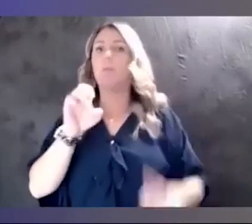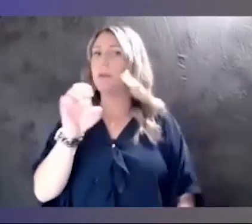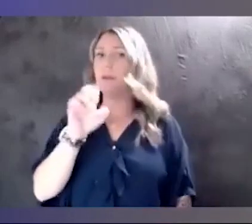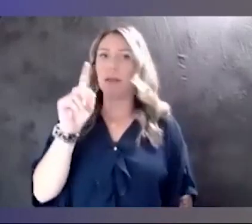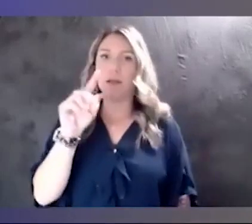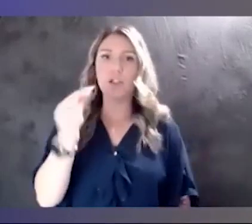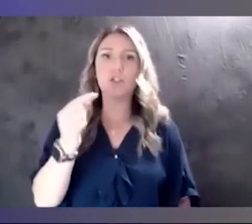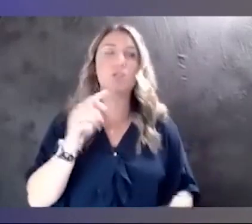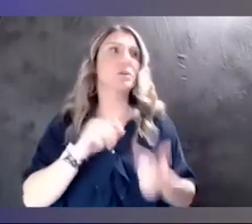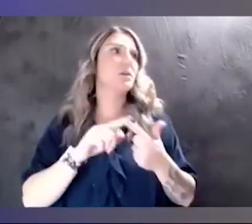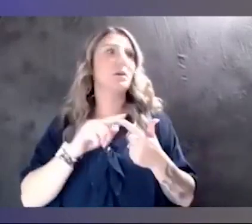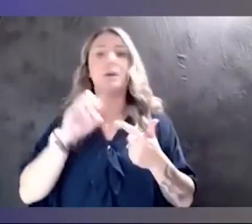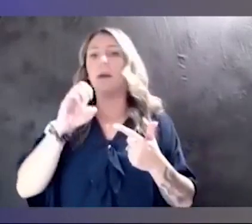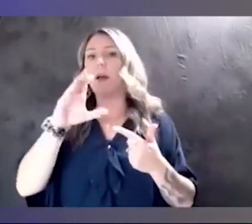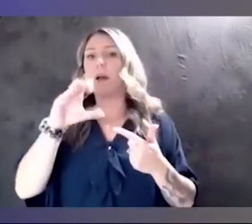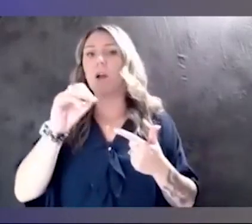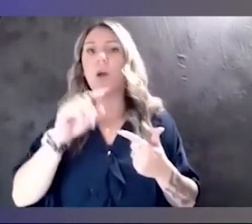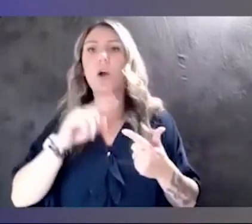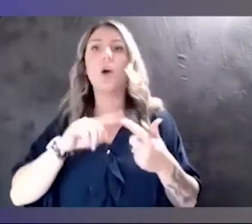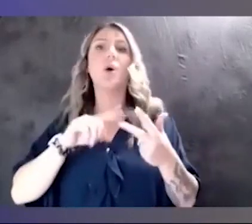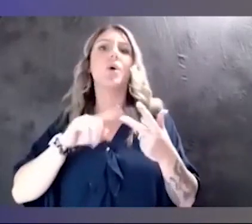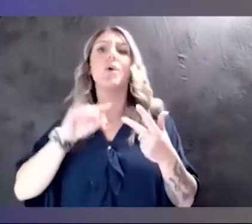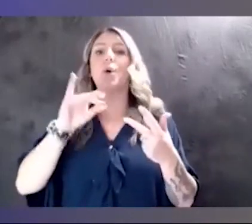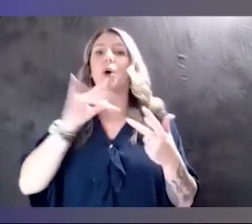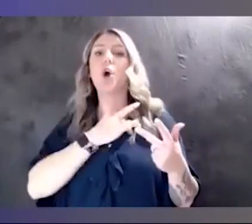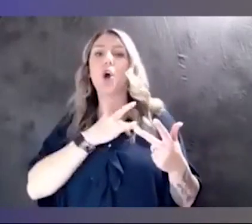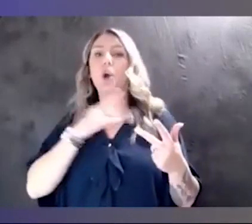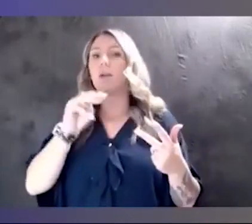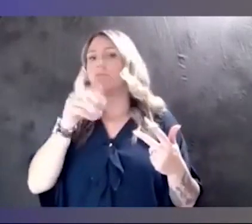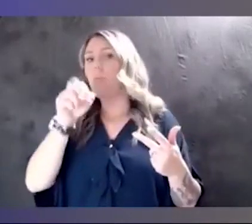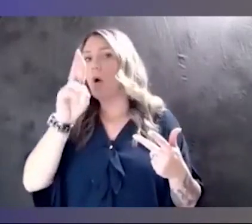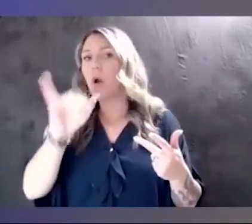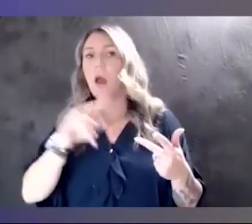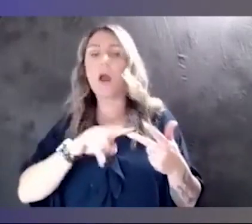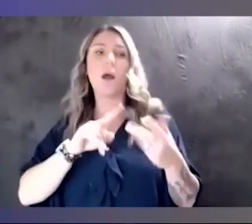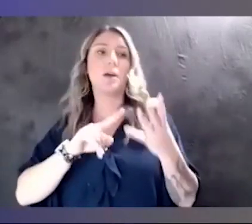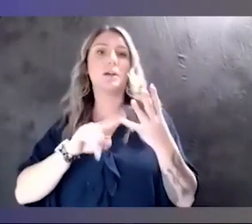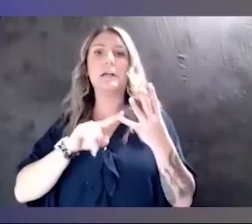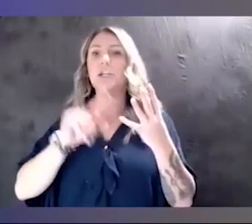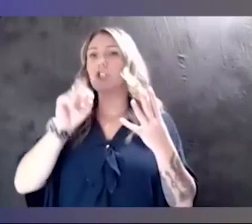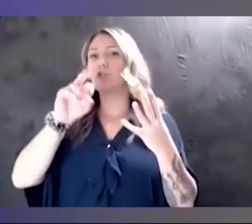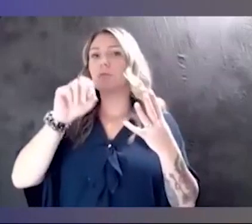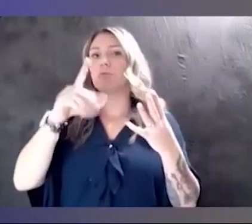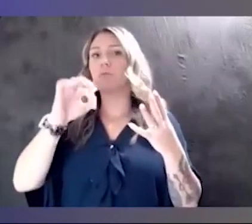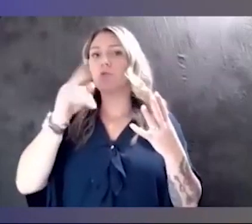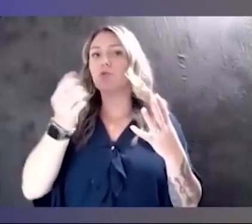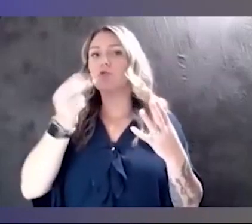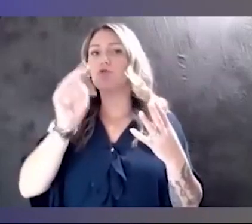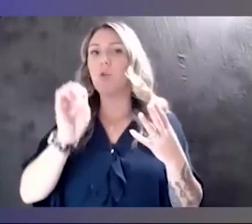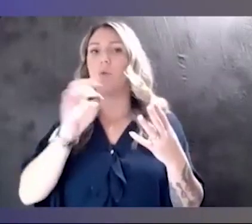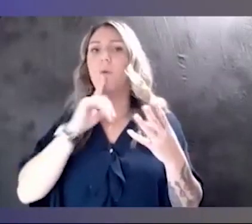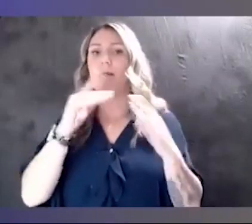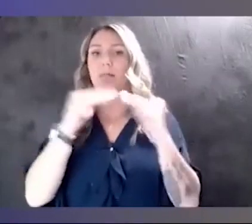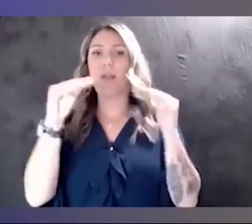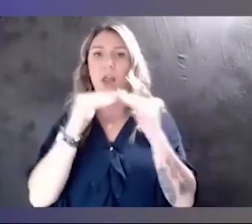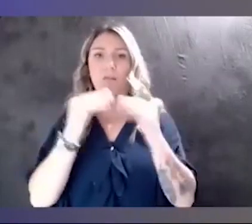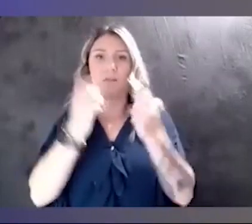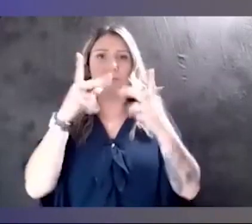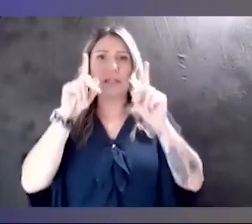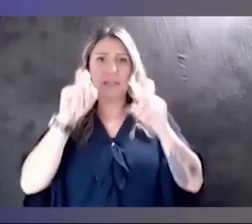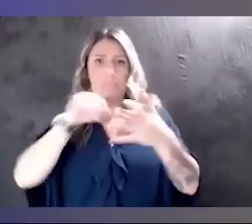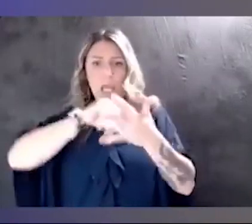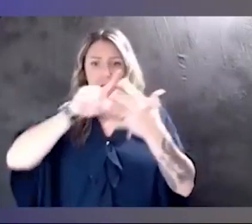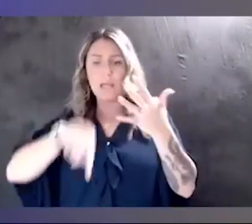cardiac MRI to troponin levels. And at the start of all this, a lot of those tests were being done. Then we realized we don't have to do